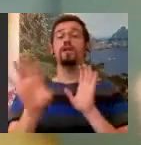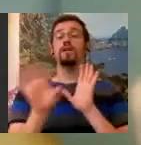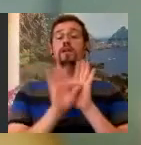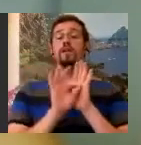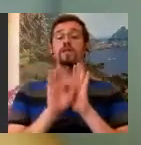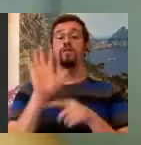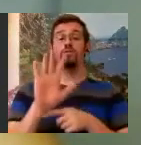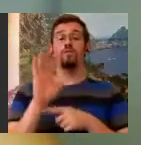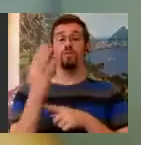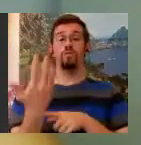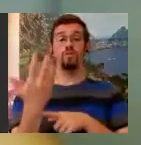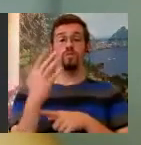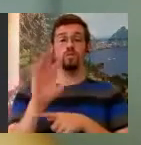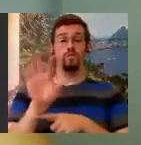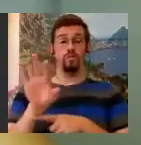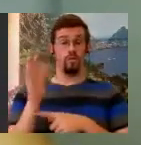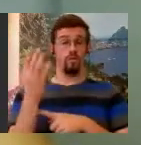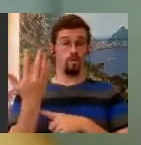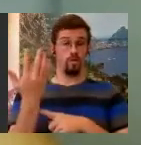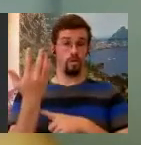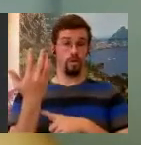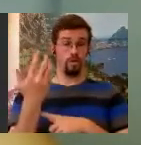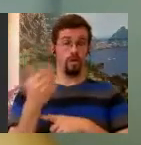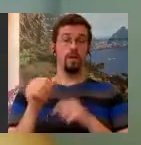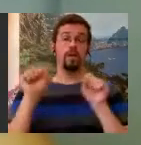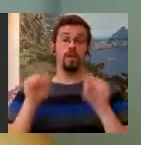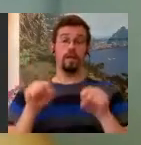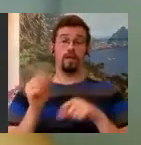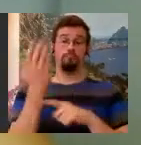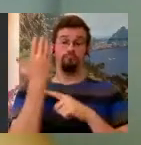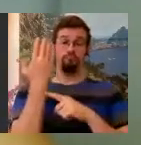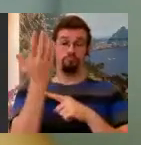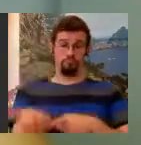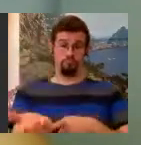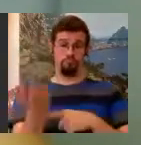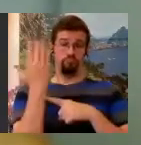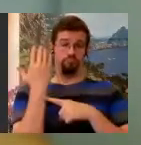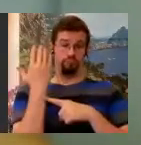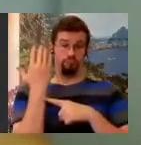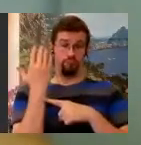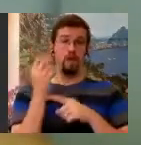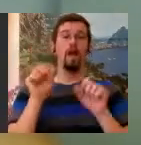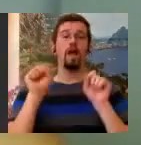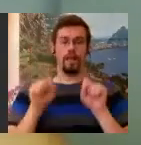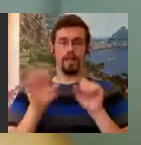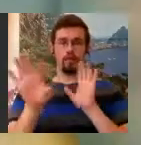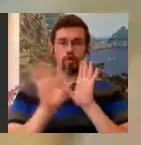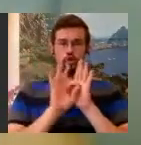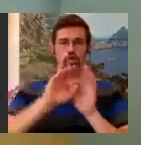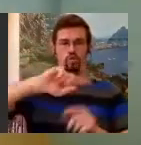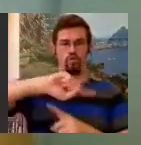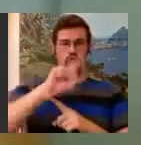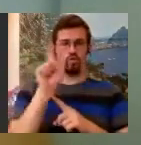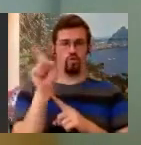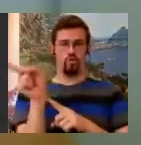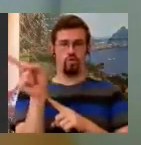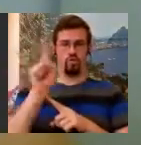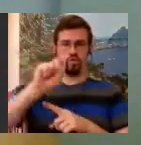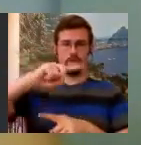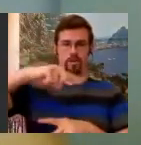orientation. You can choose the plane, and you can choose the rotation. Notice